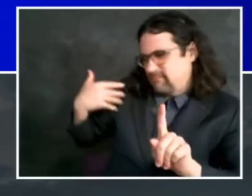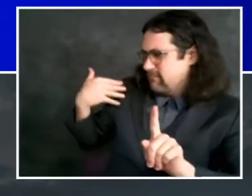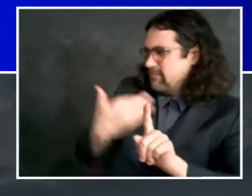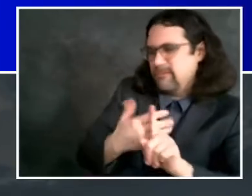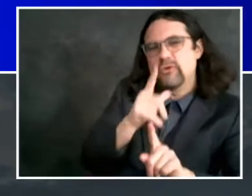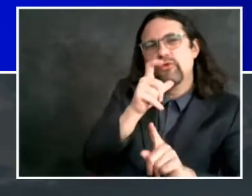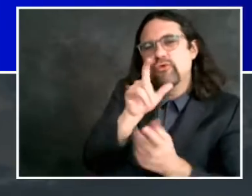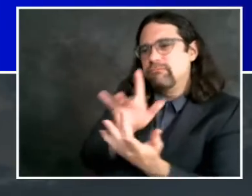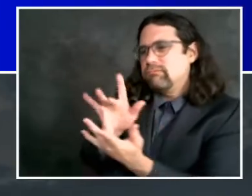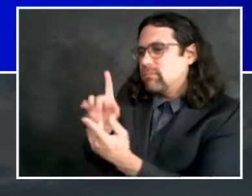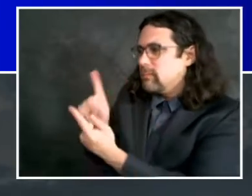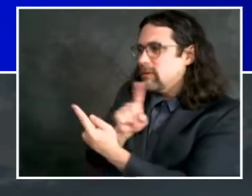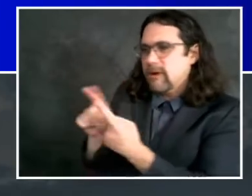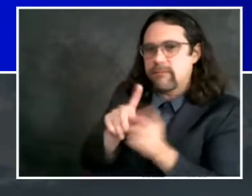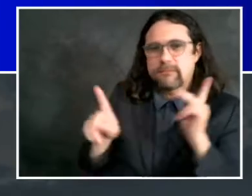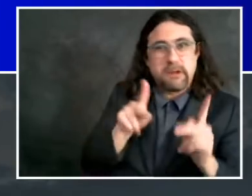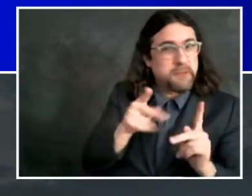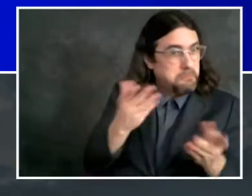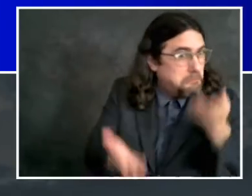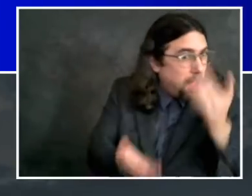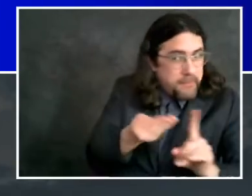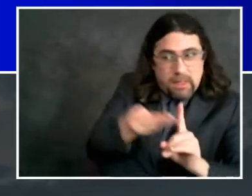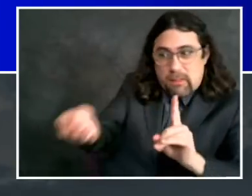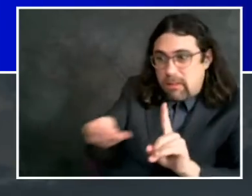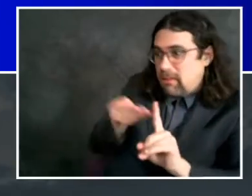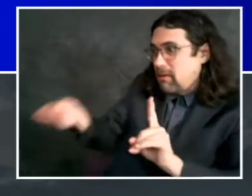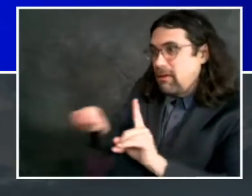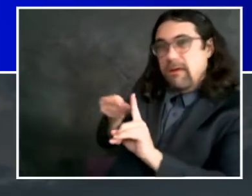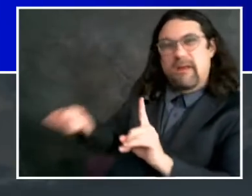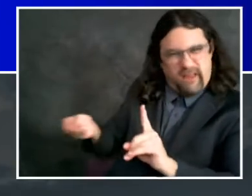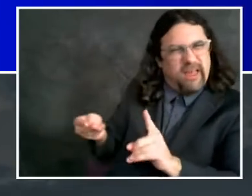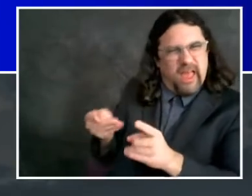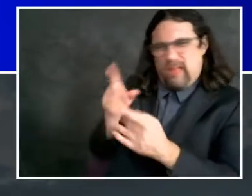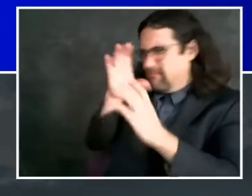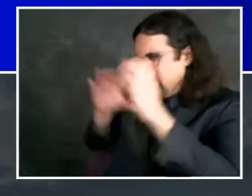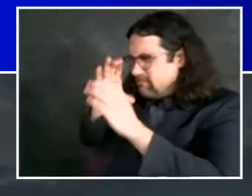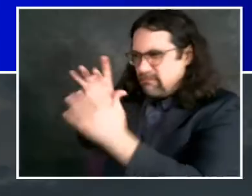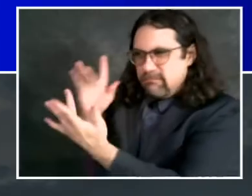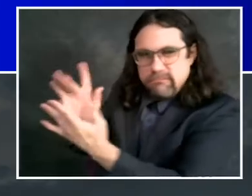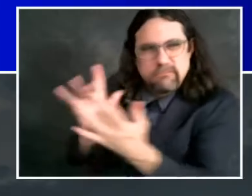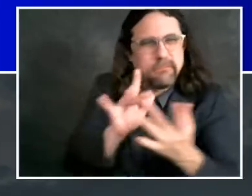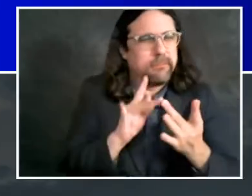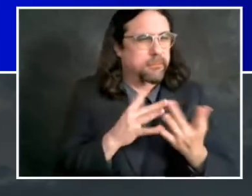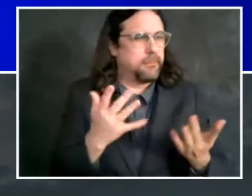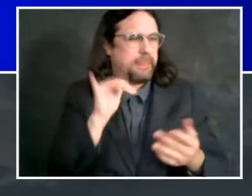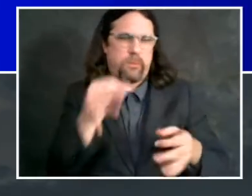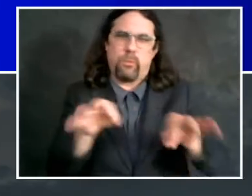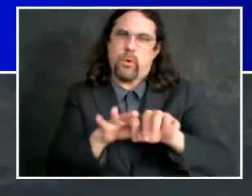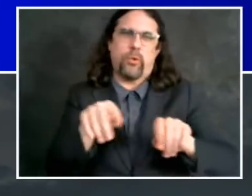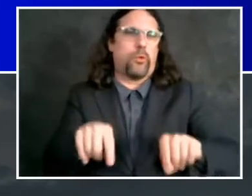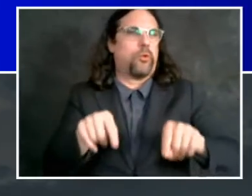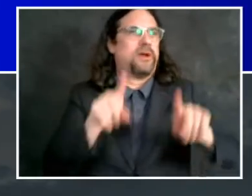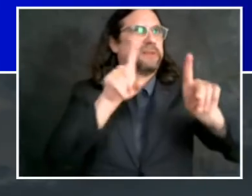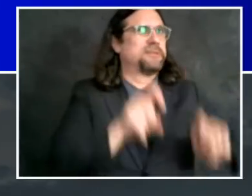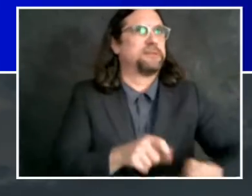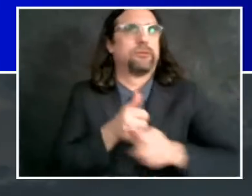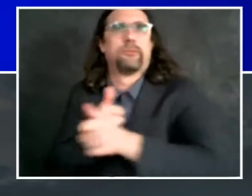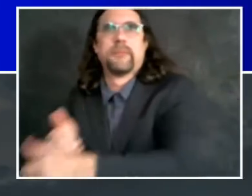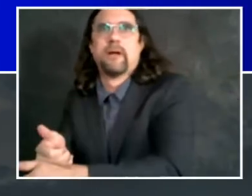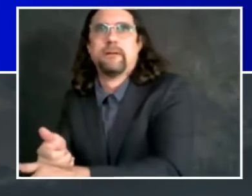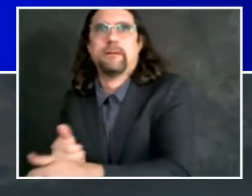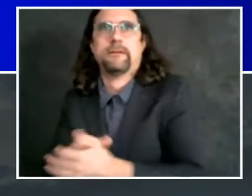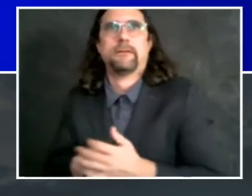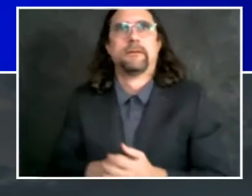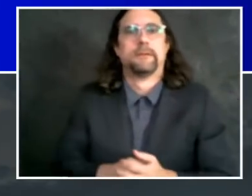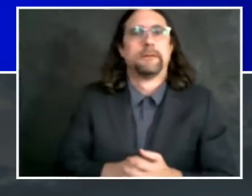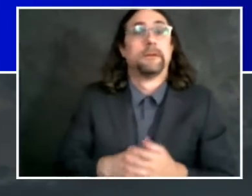11 sites now to 30 sites, tripling the number by the week of